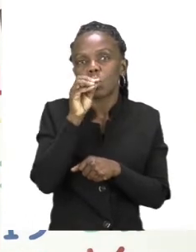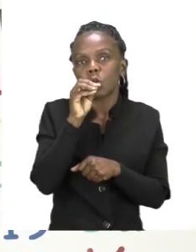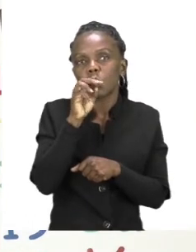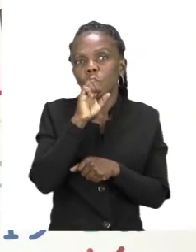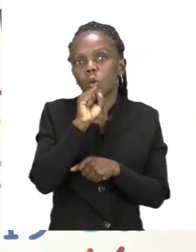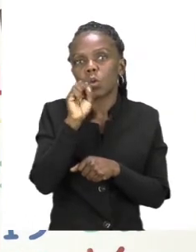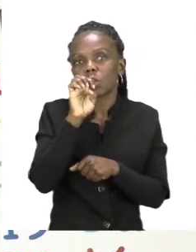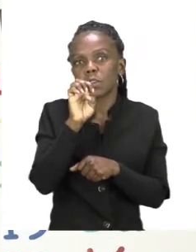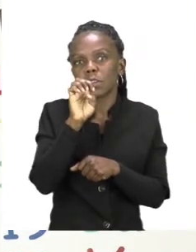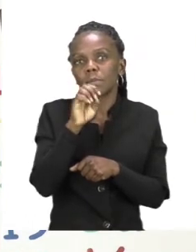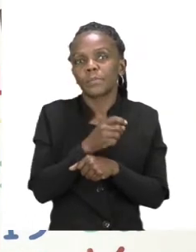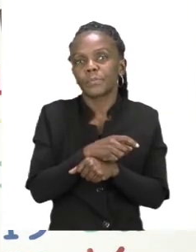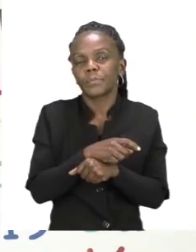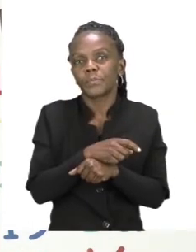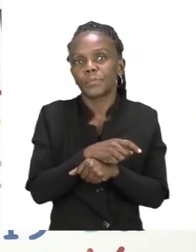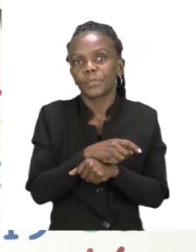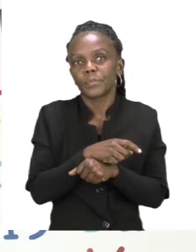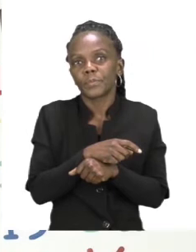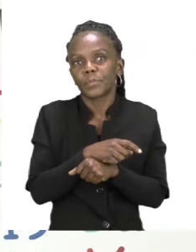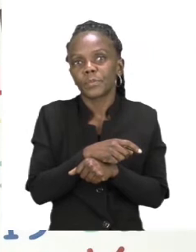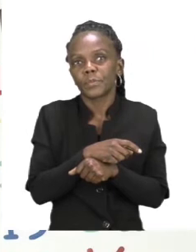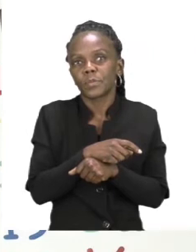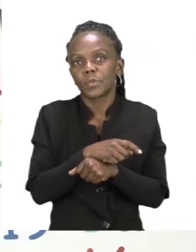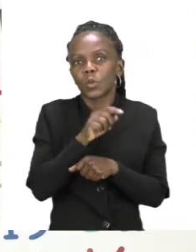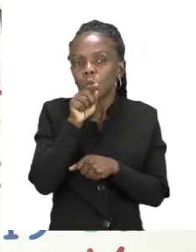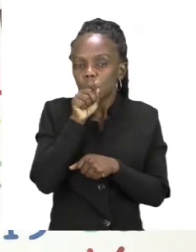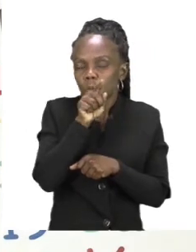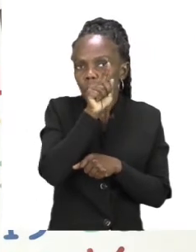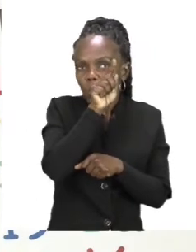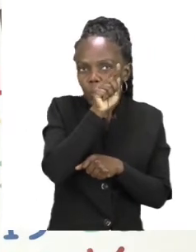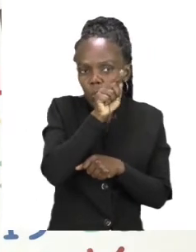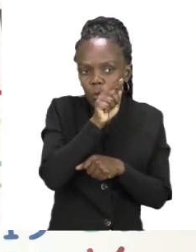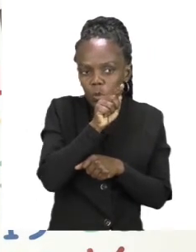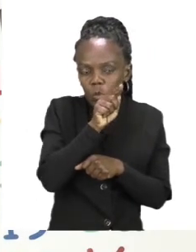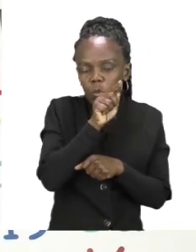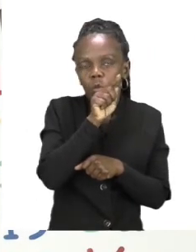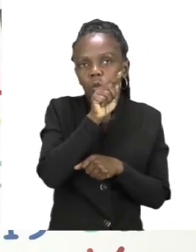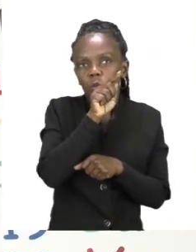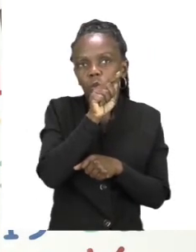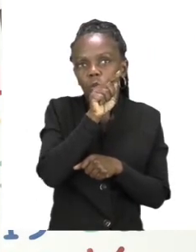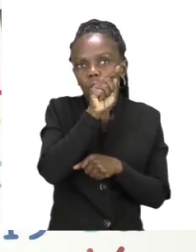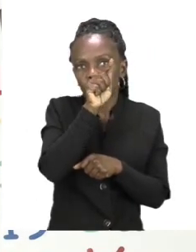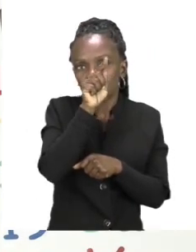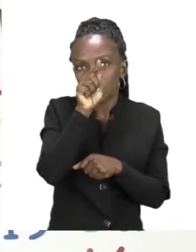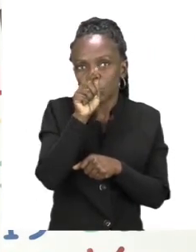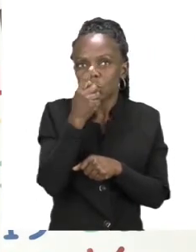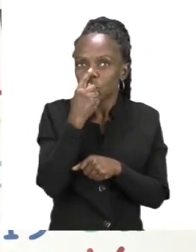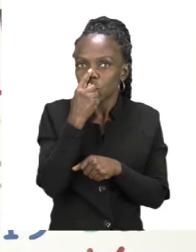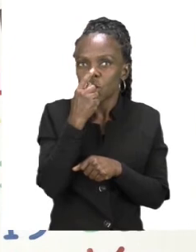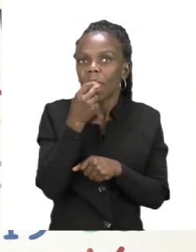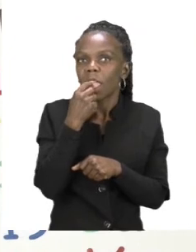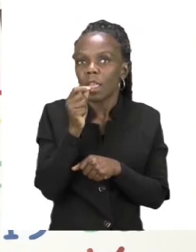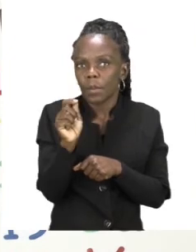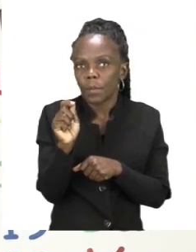And you are going to trace the word nose from your booklet. I want you to take your pencil.